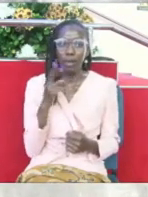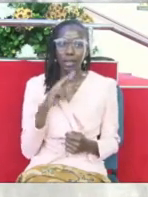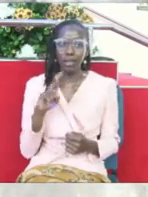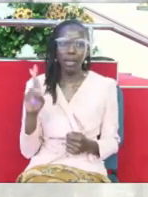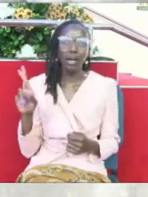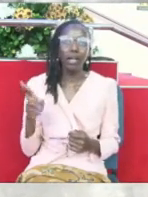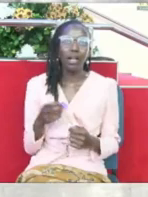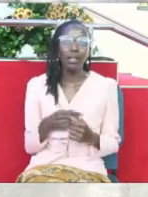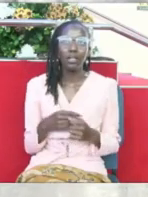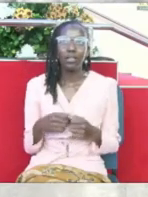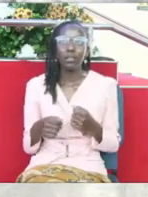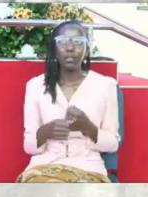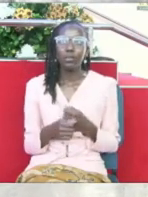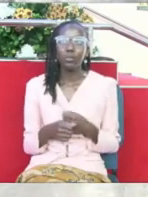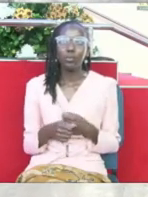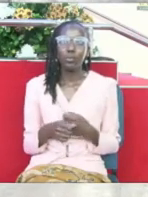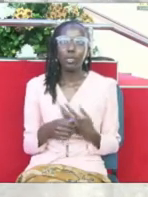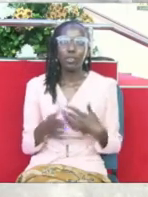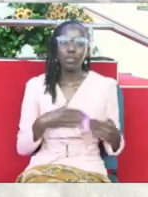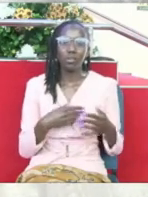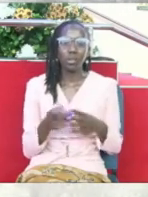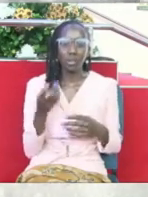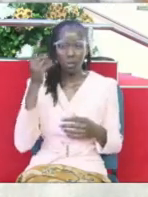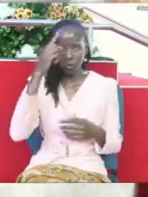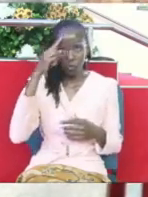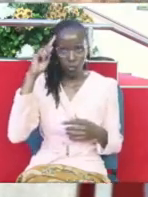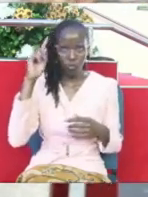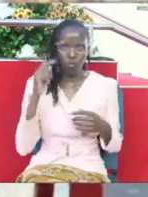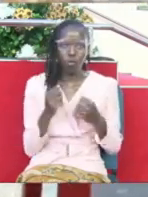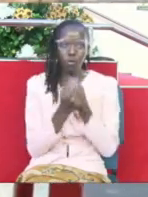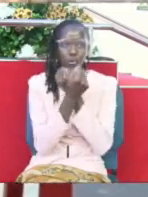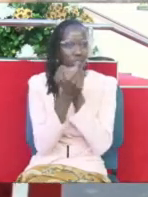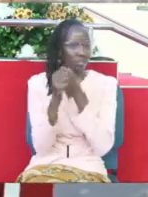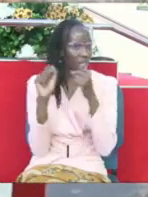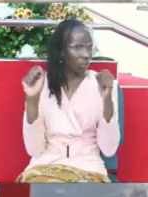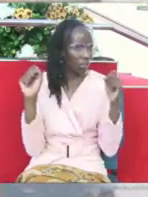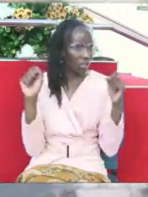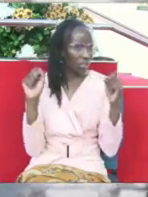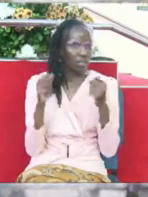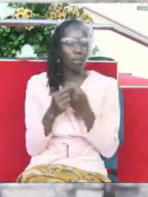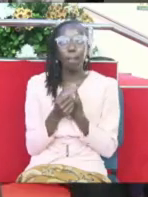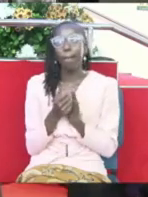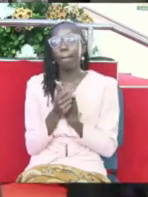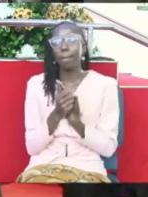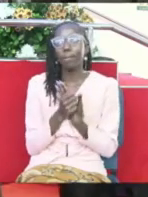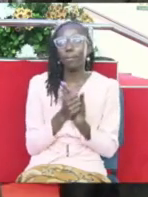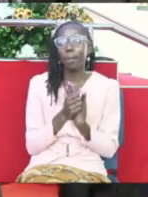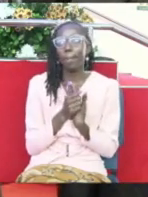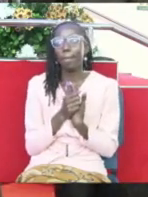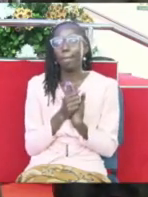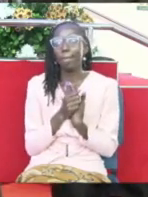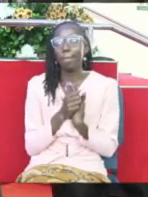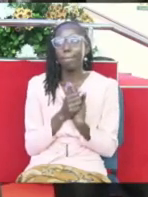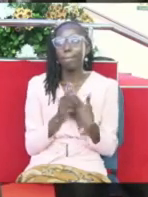ya ulinzi. Bwana Yesu asifiwe. Amen. If you have sons, then you know you are secure. Ukiwa na wana wa kiume basi unajua usalama. Even the